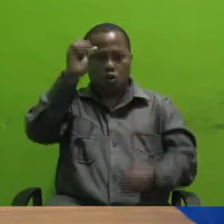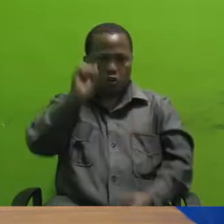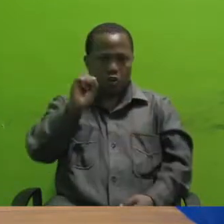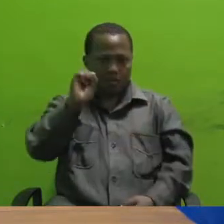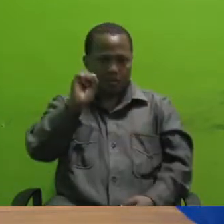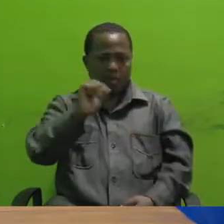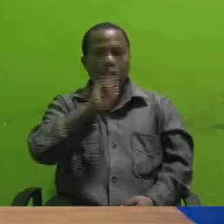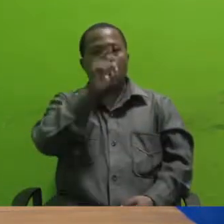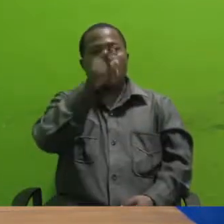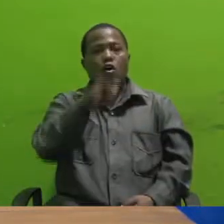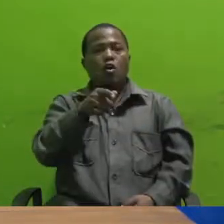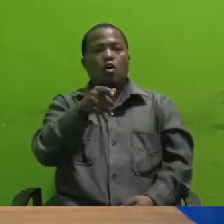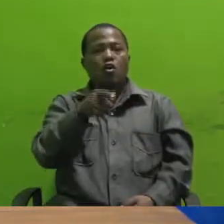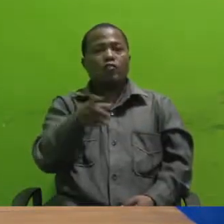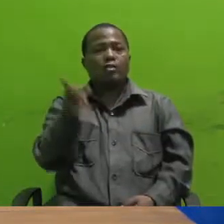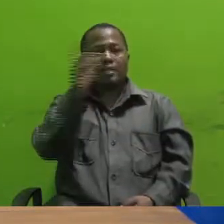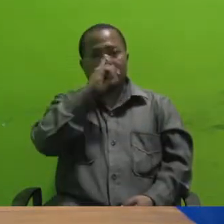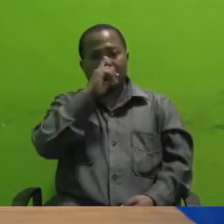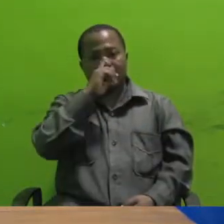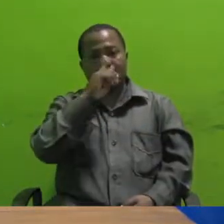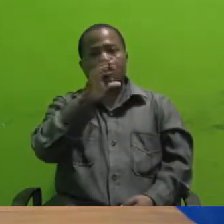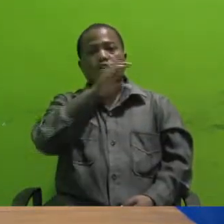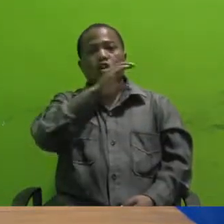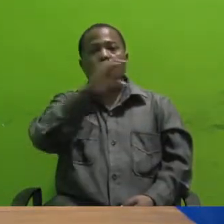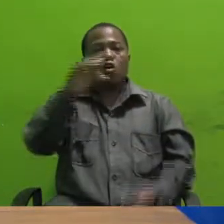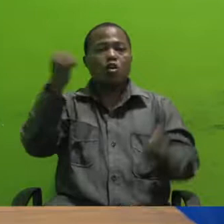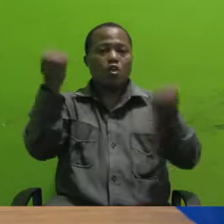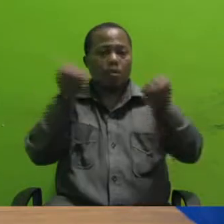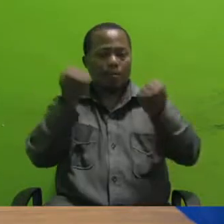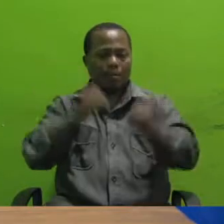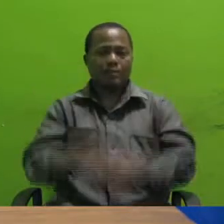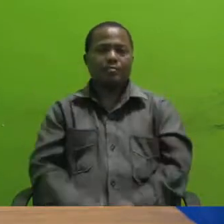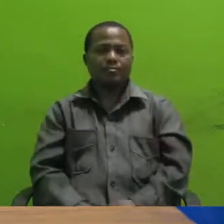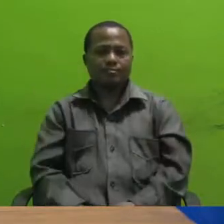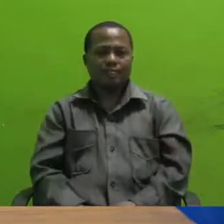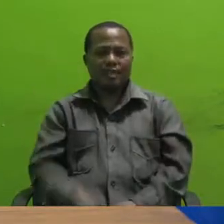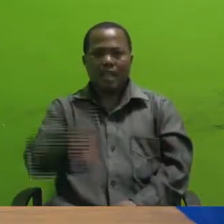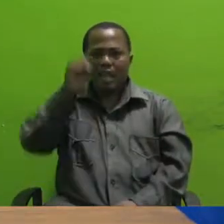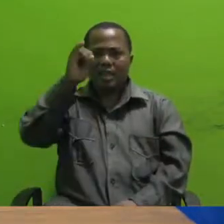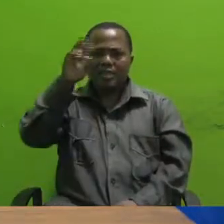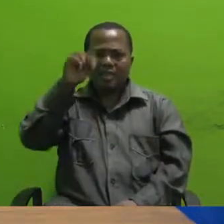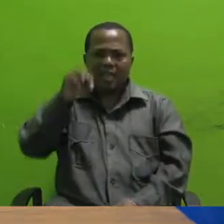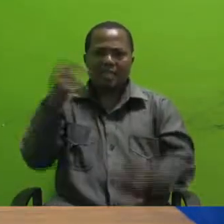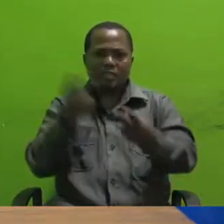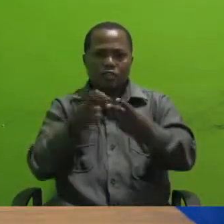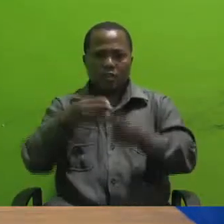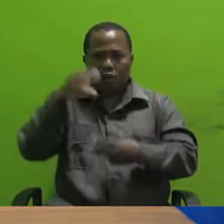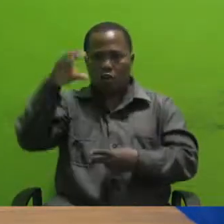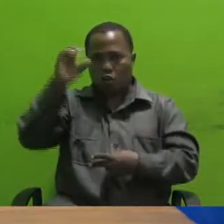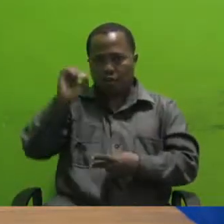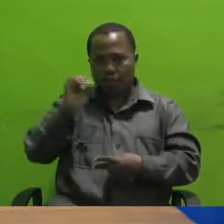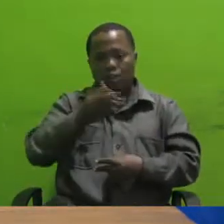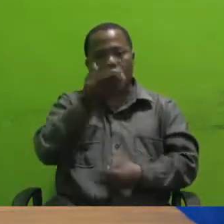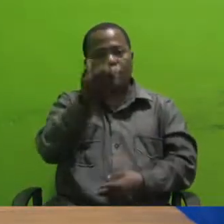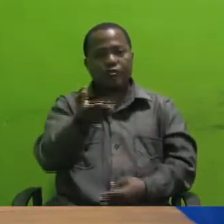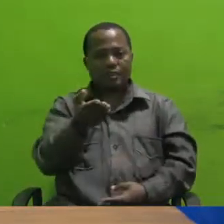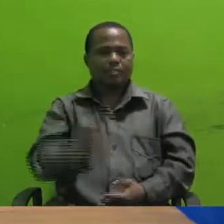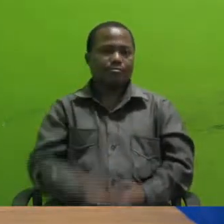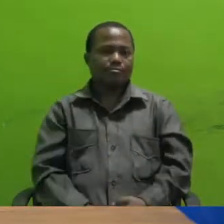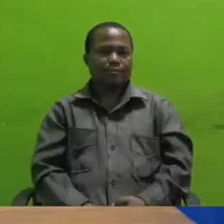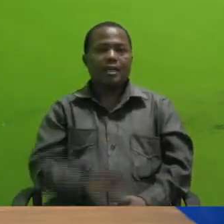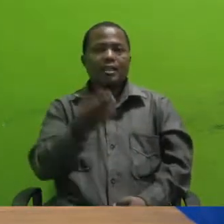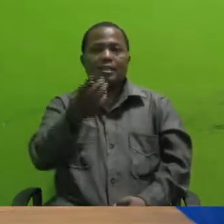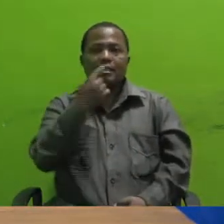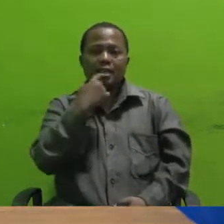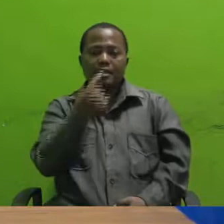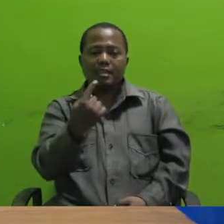of the of its complement. Sine of the angle is equal to cosine of its complement. That's